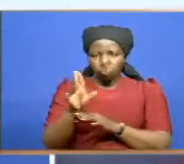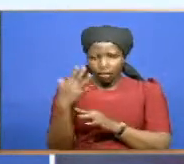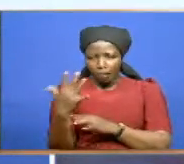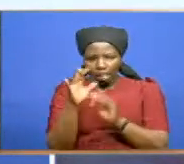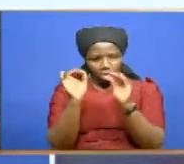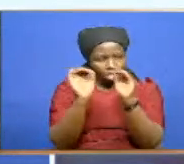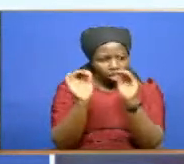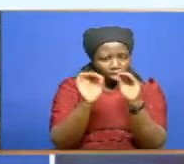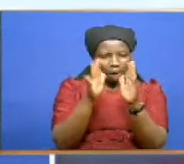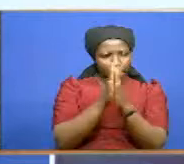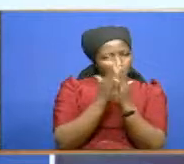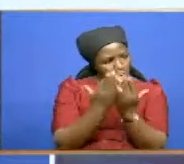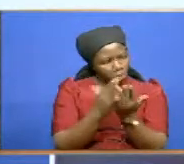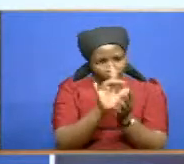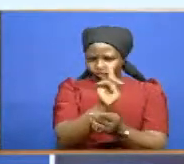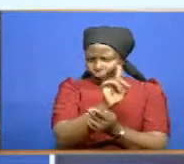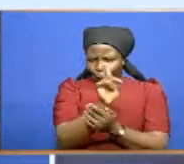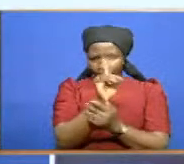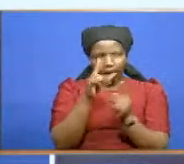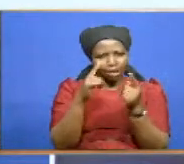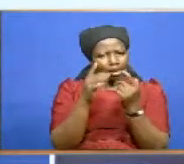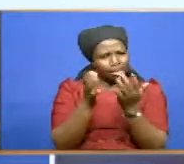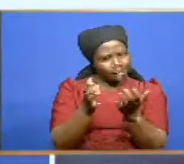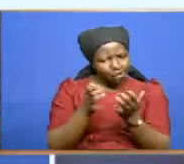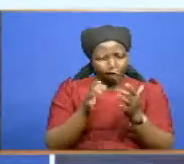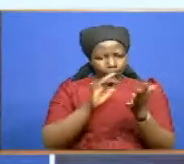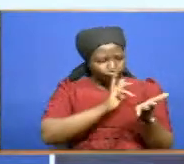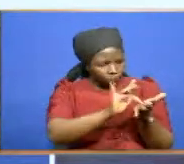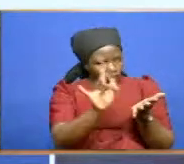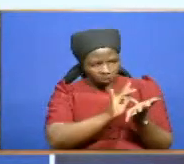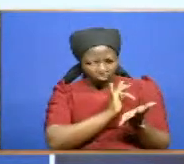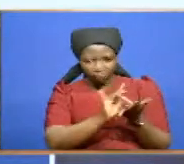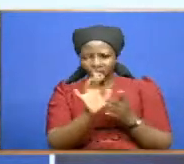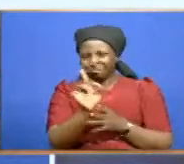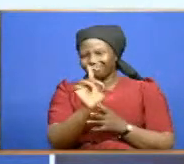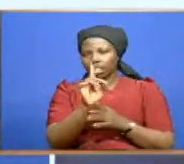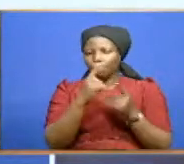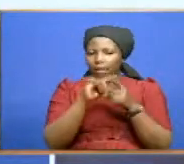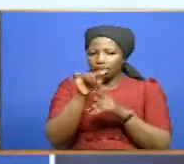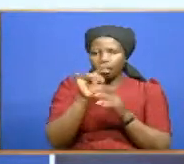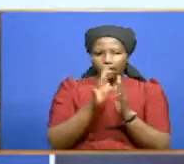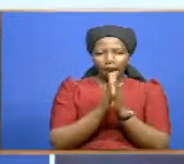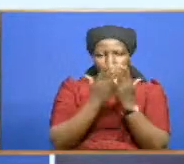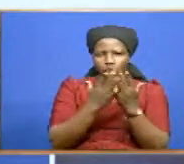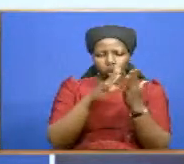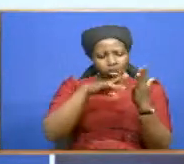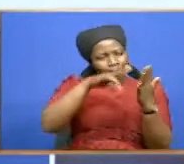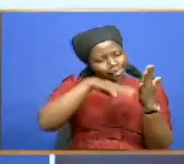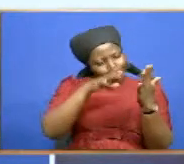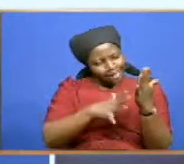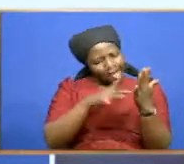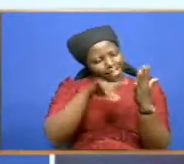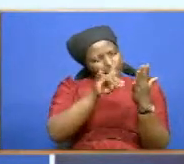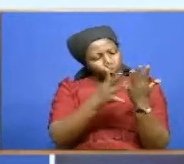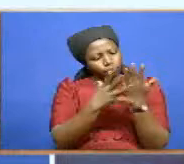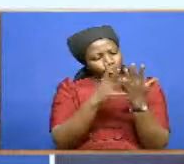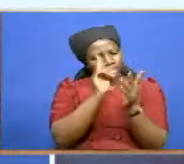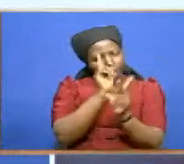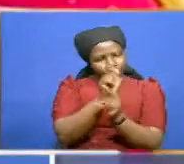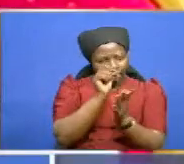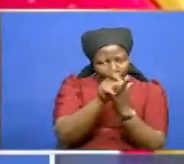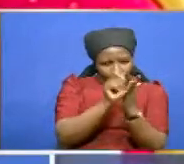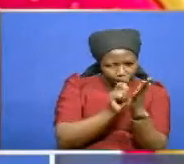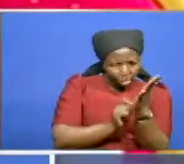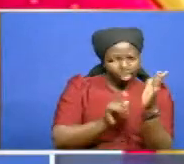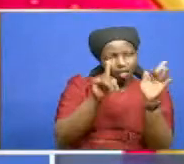or even needs the support of transcribers. It is a book reader, a note taker, and can store an entire